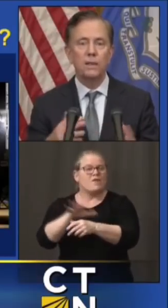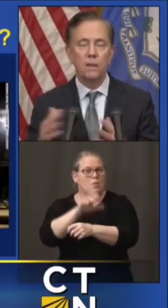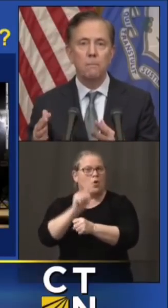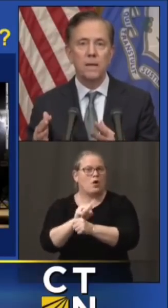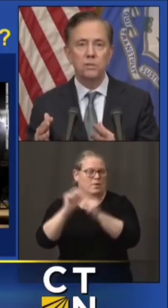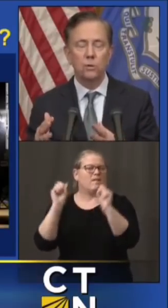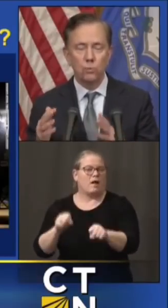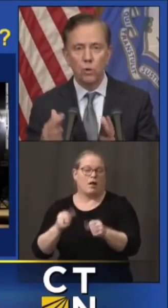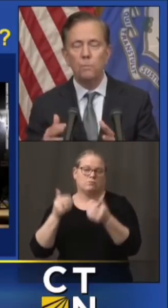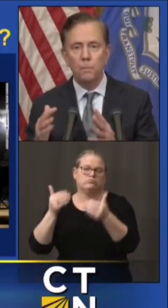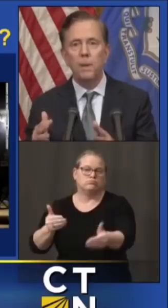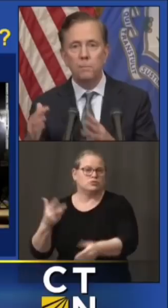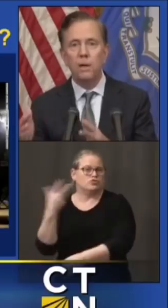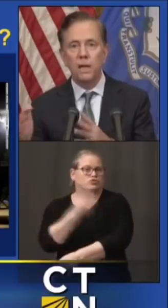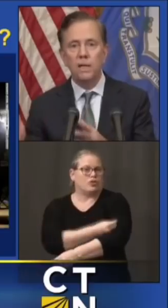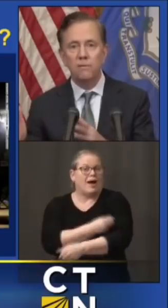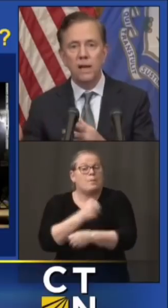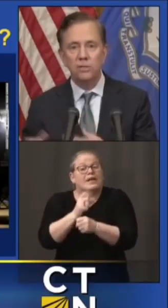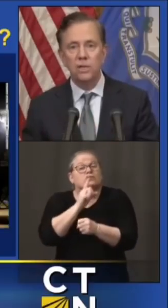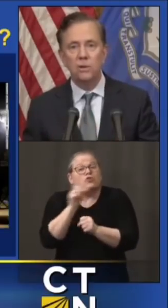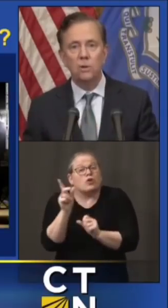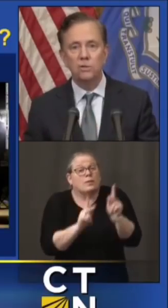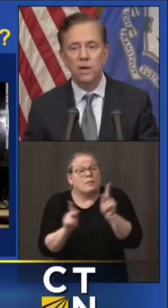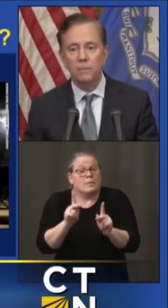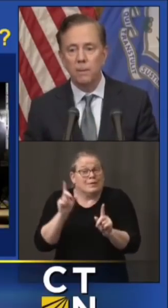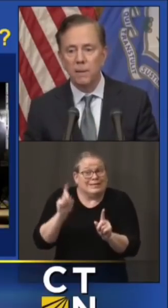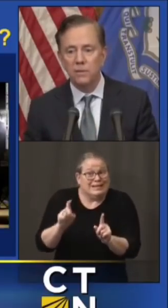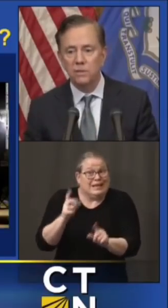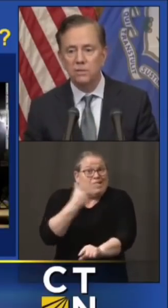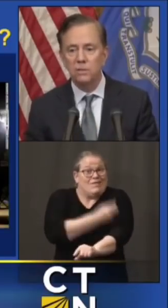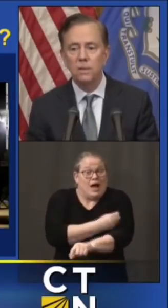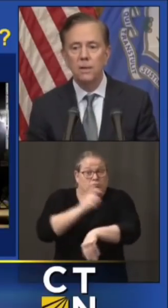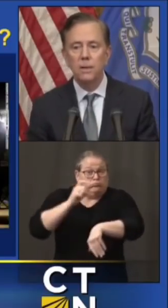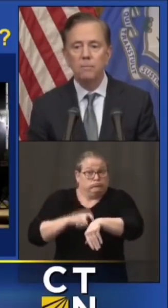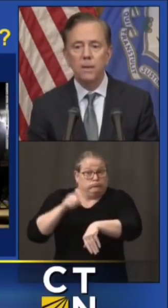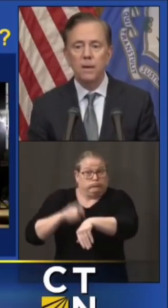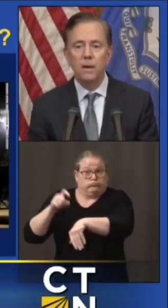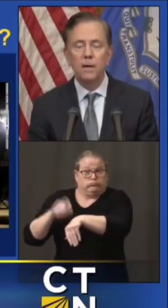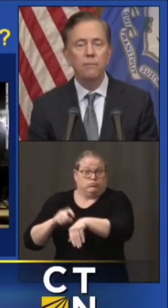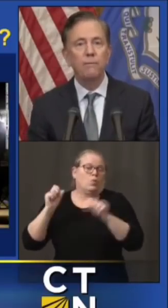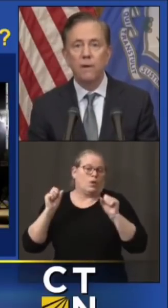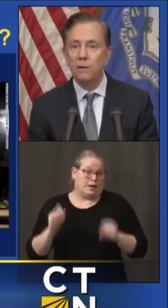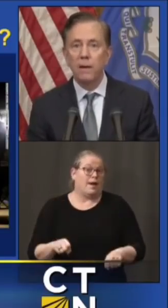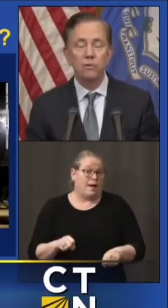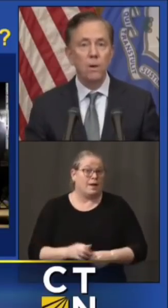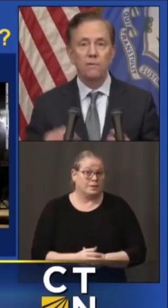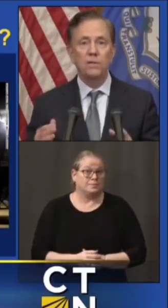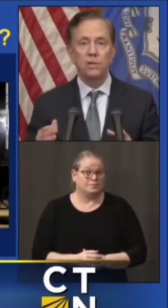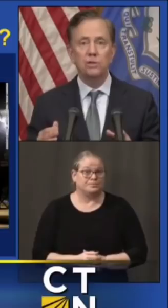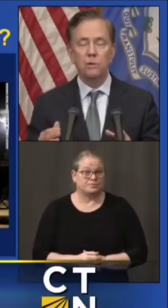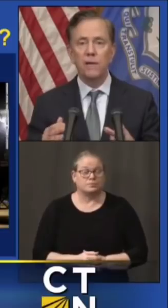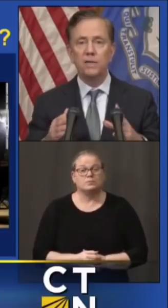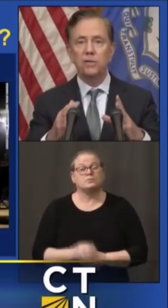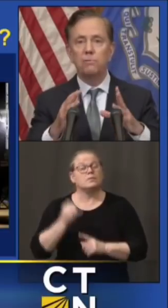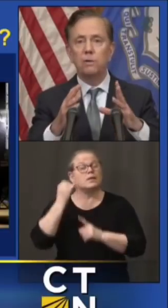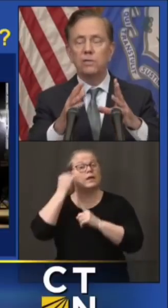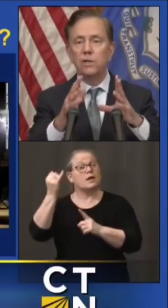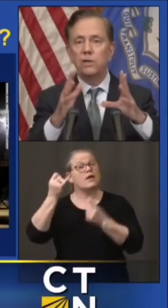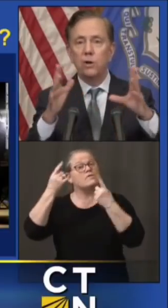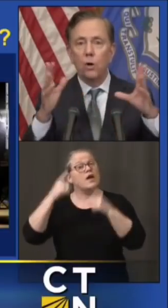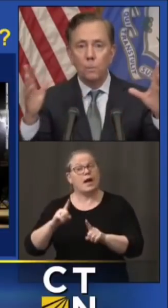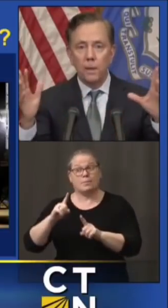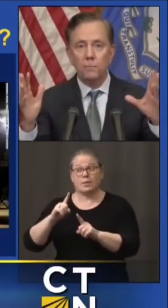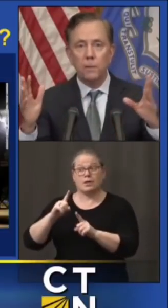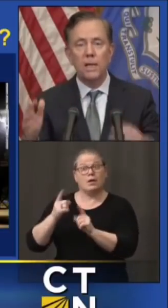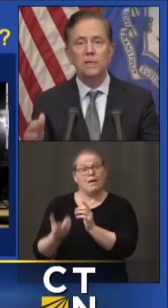we've got the best group of people getting the vaccine on a timely basis. If we find we do have additional vaccine, we'll